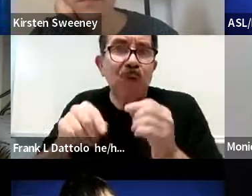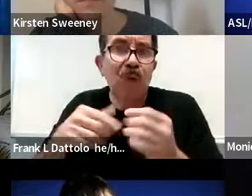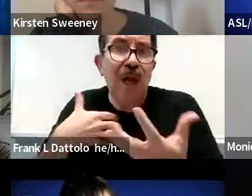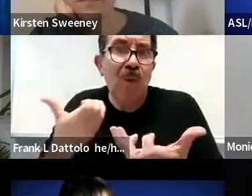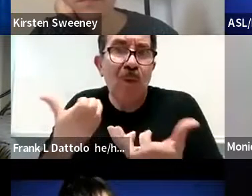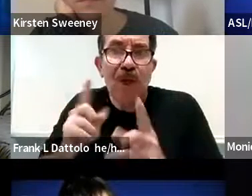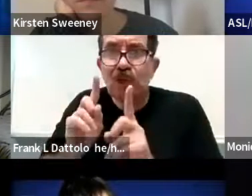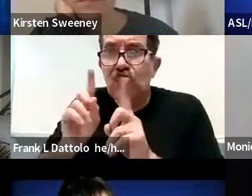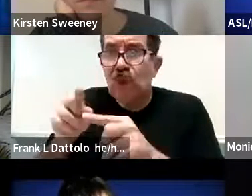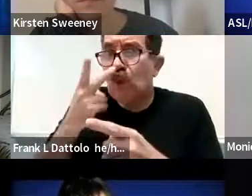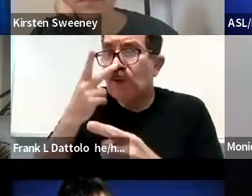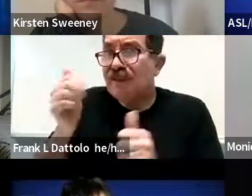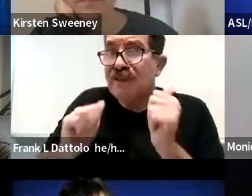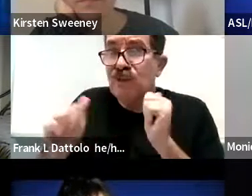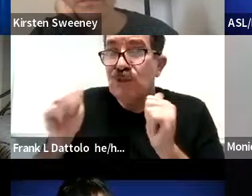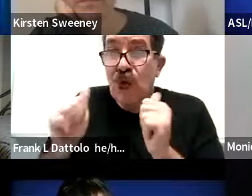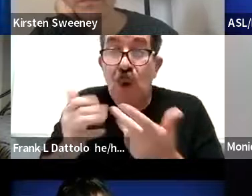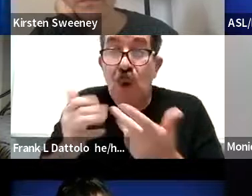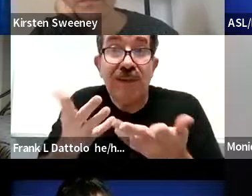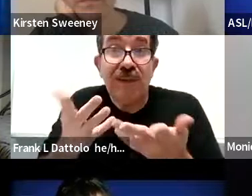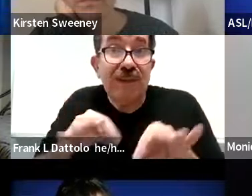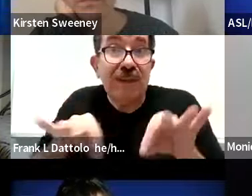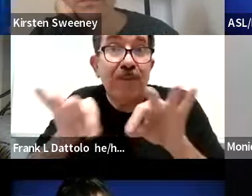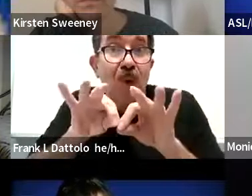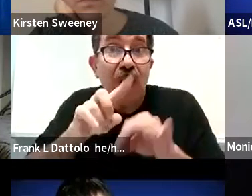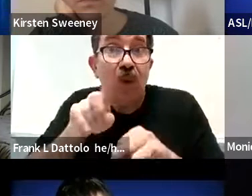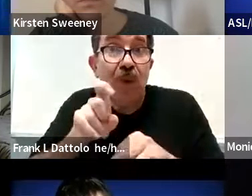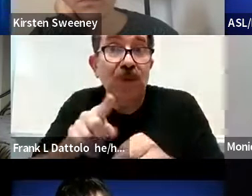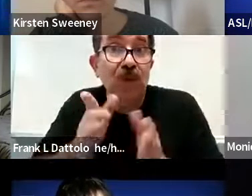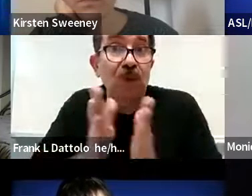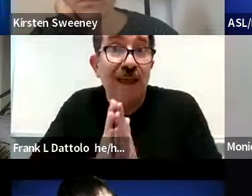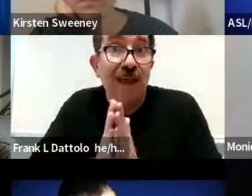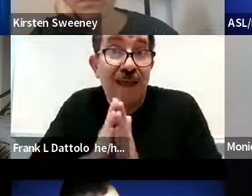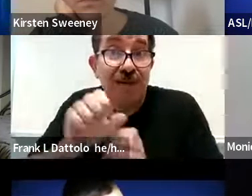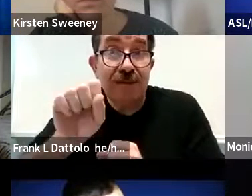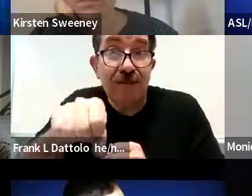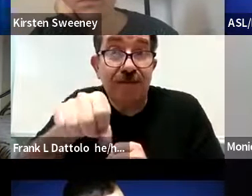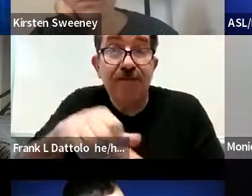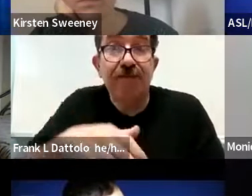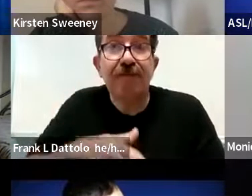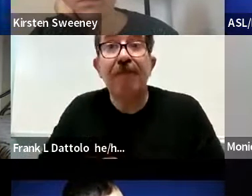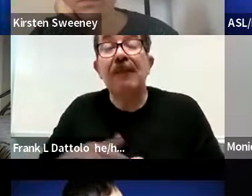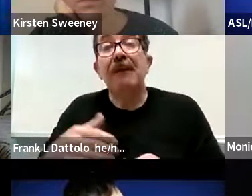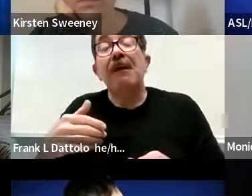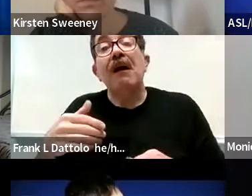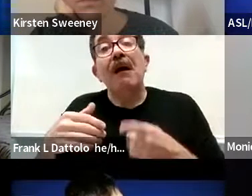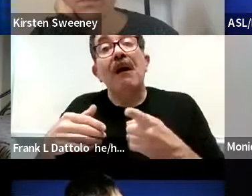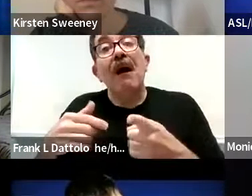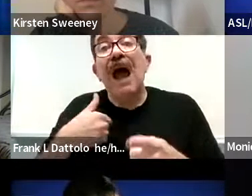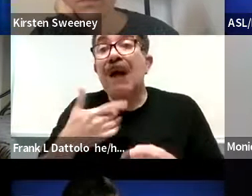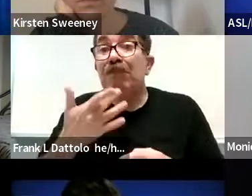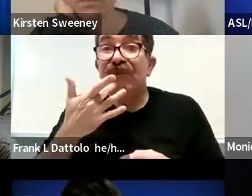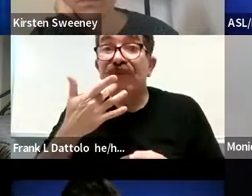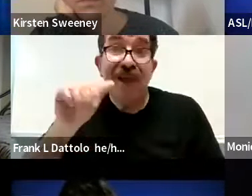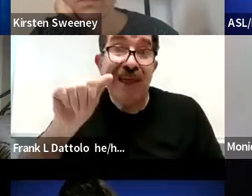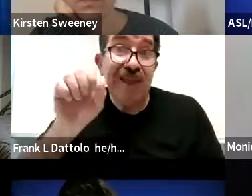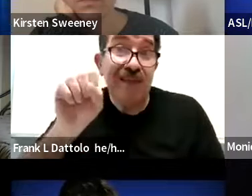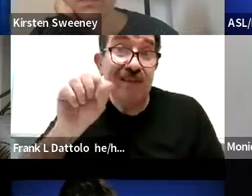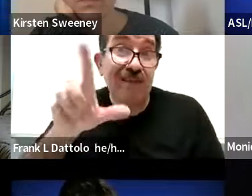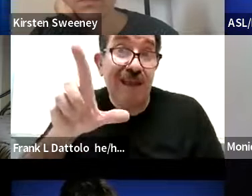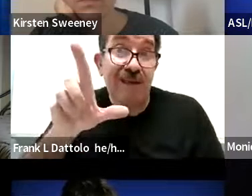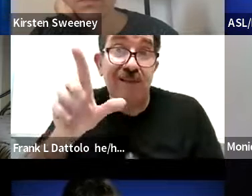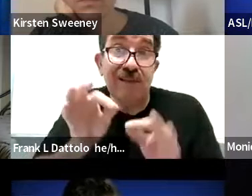And so when it comes to access, when I want to see theater, it's an important question to ask